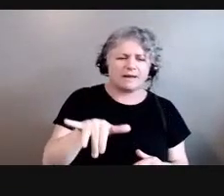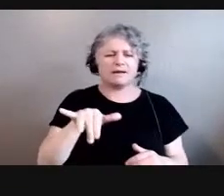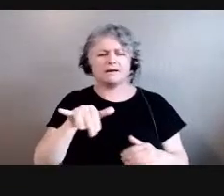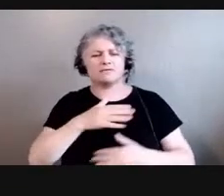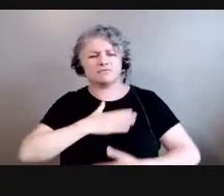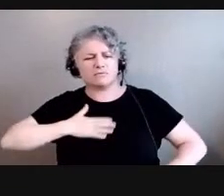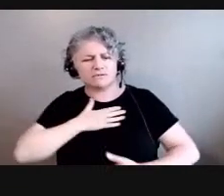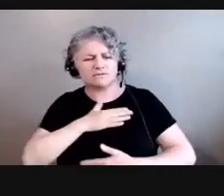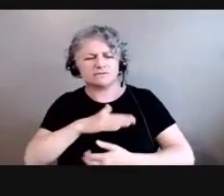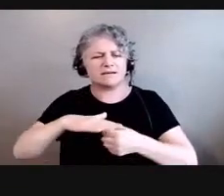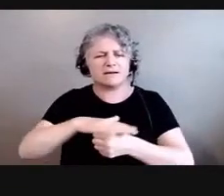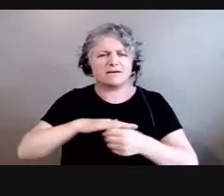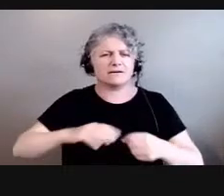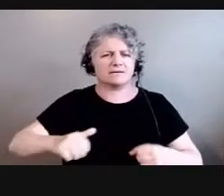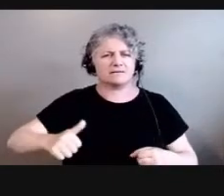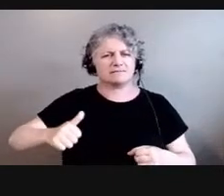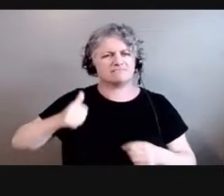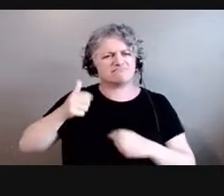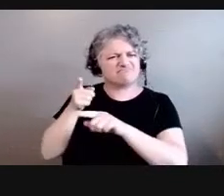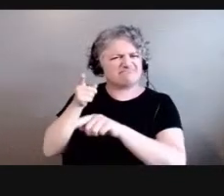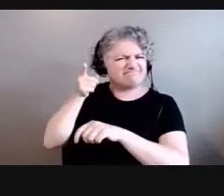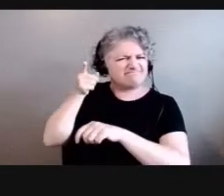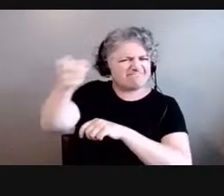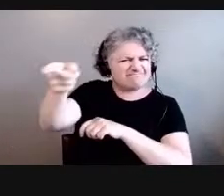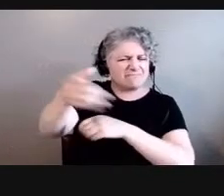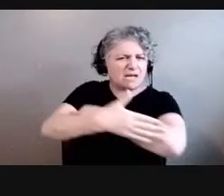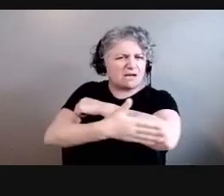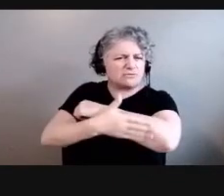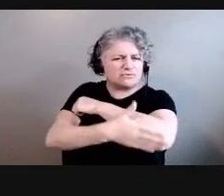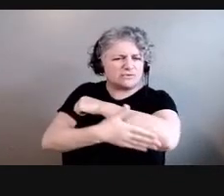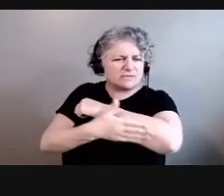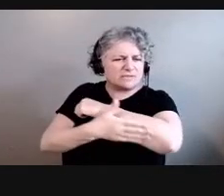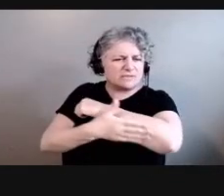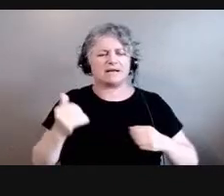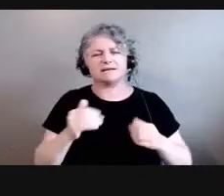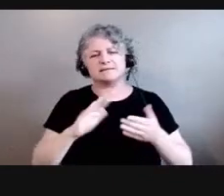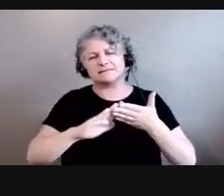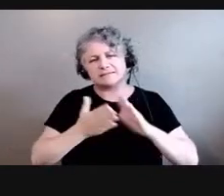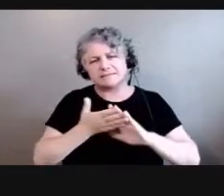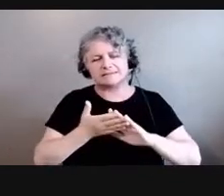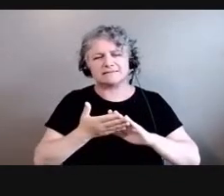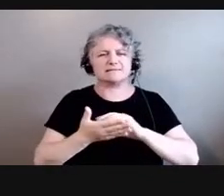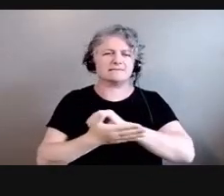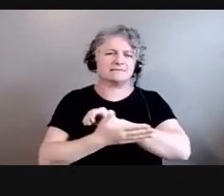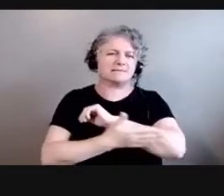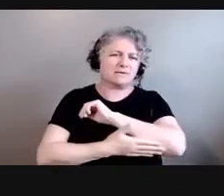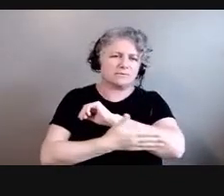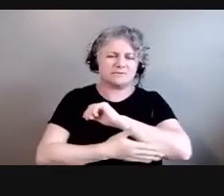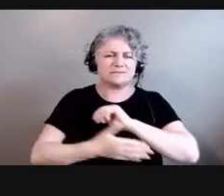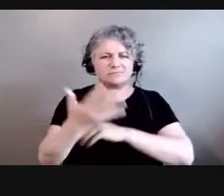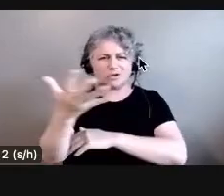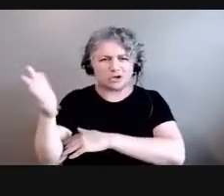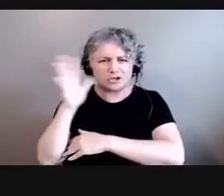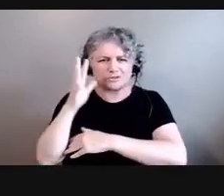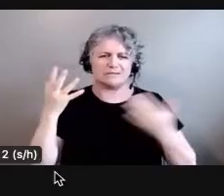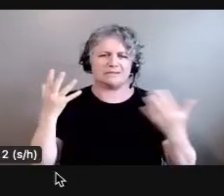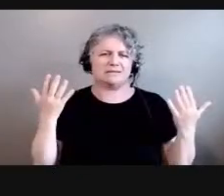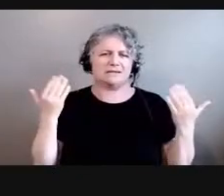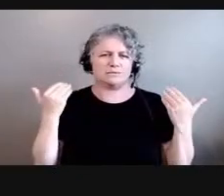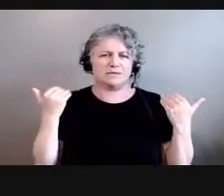areas. Finally, there's city and county parks and outdoor spaces. The national